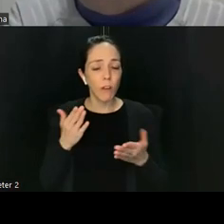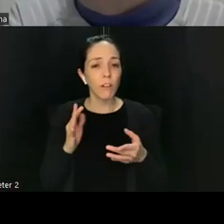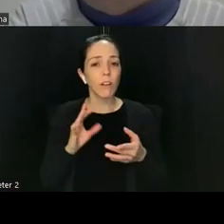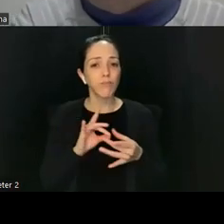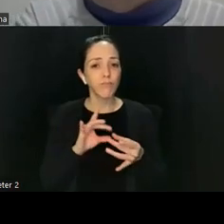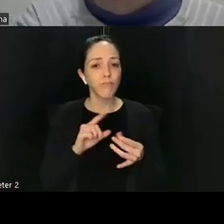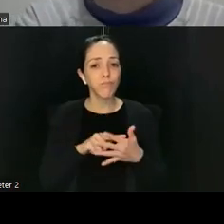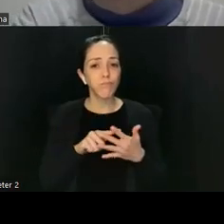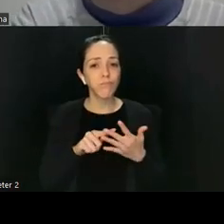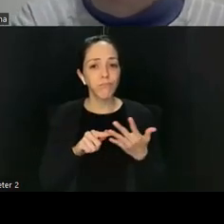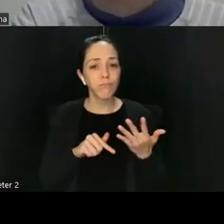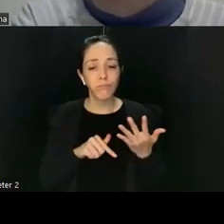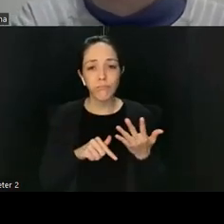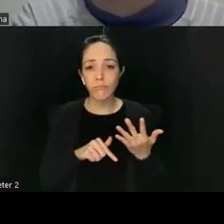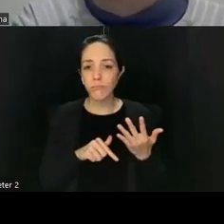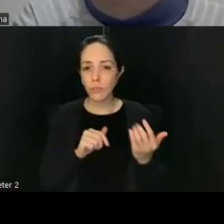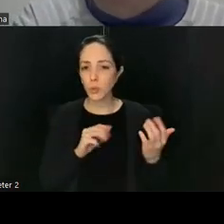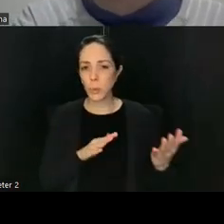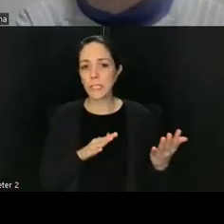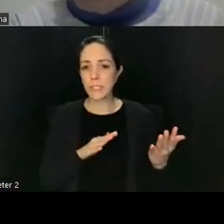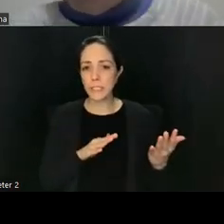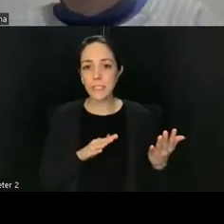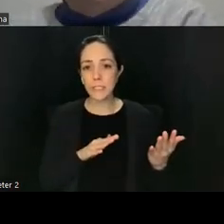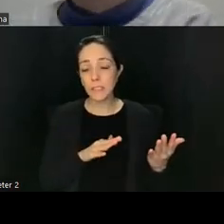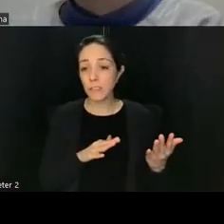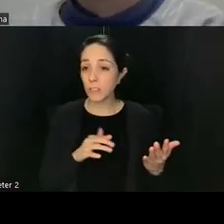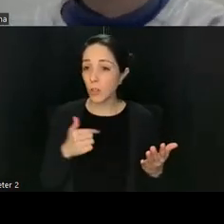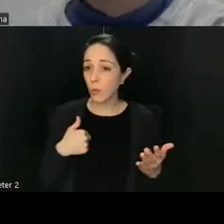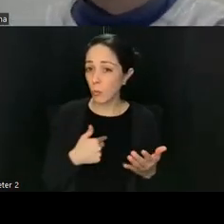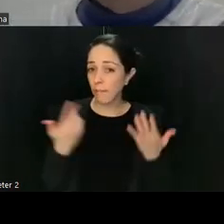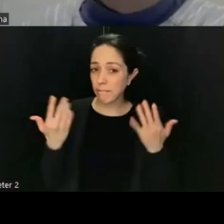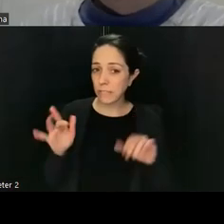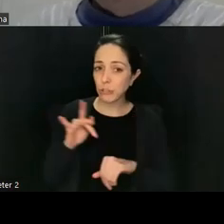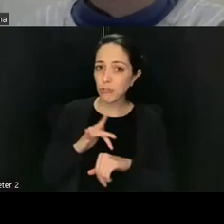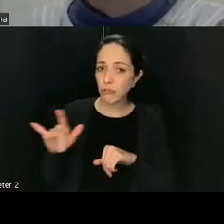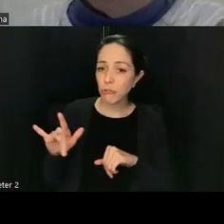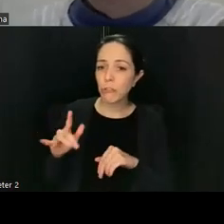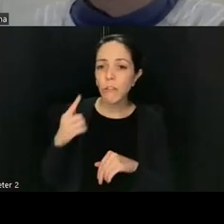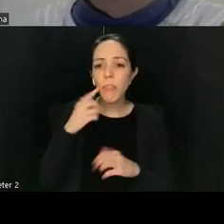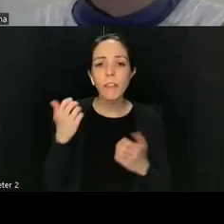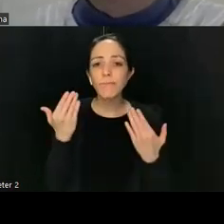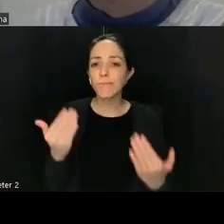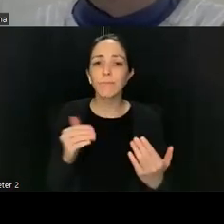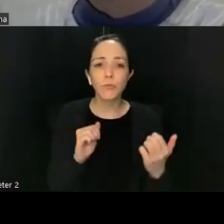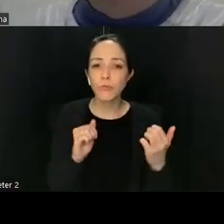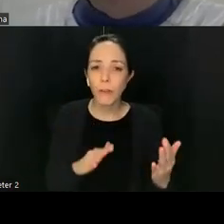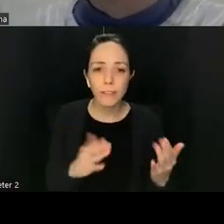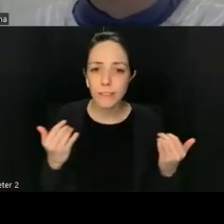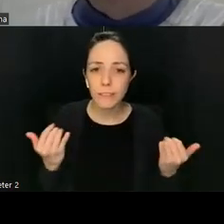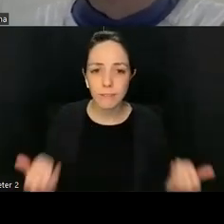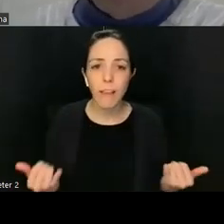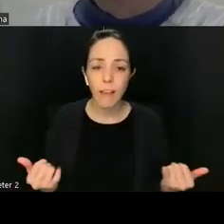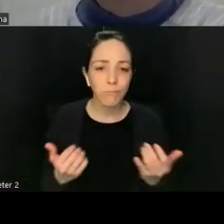early, ready to address these things now, because otherwise we're going to be addressing them at the full PAC